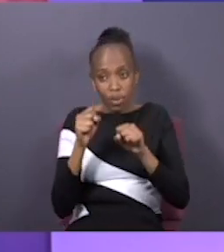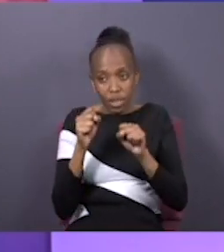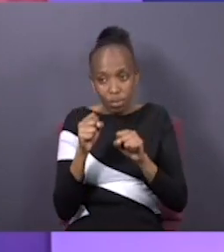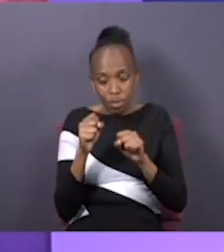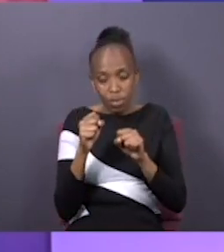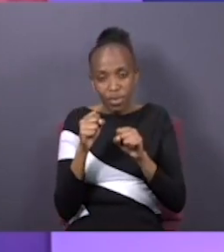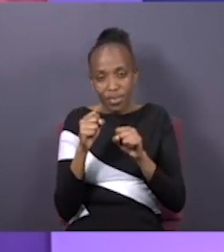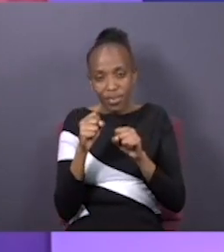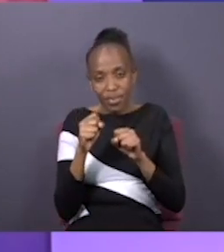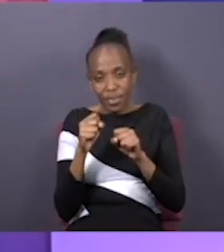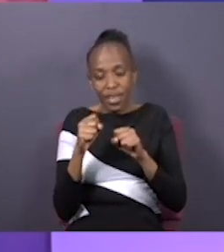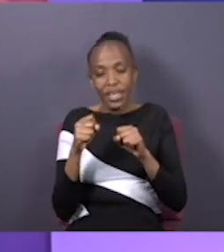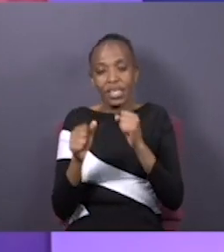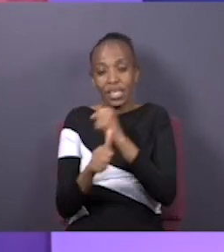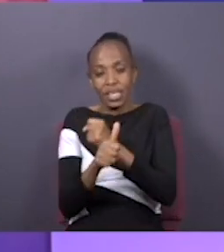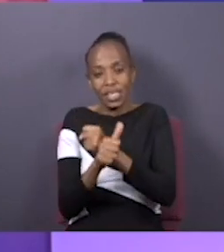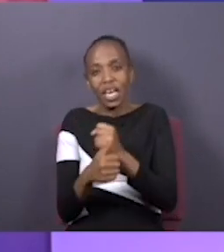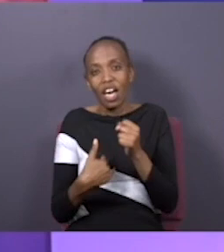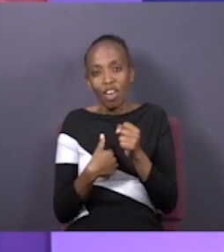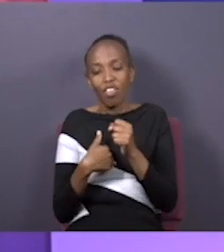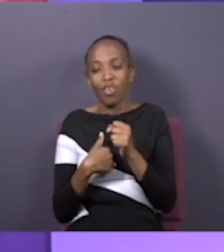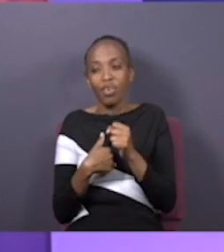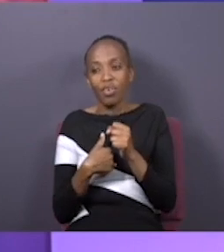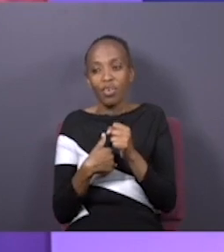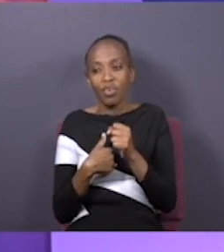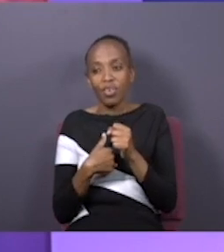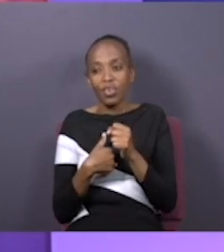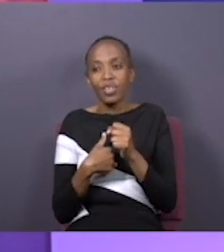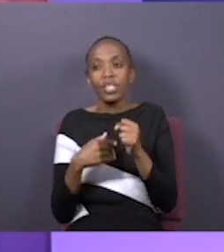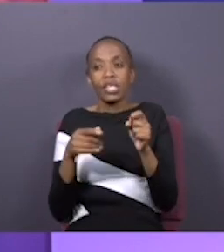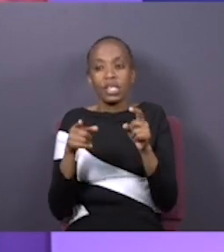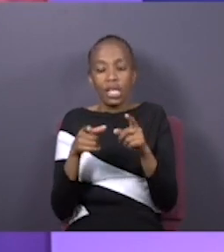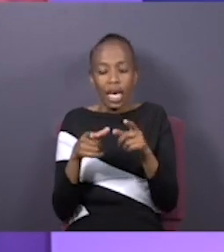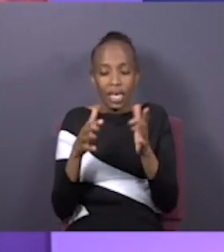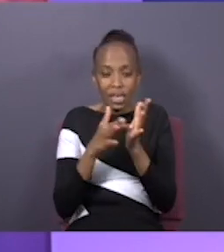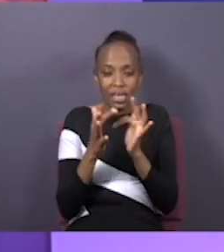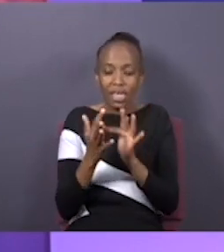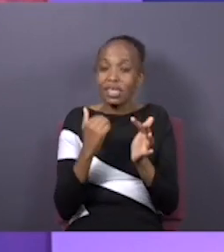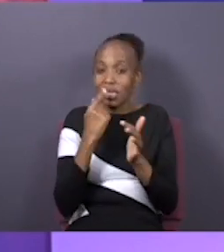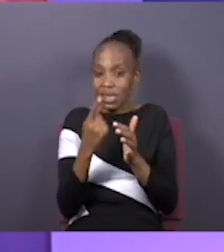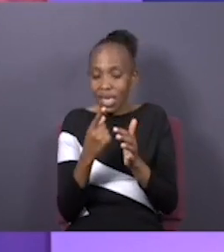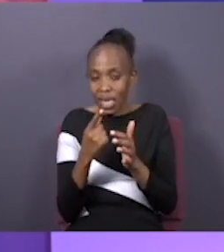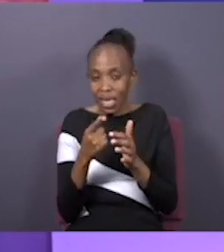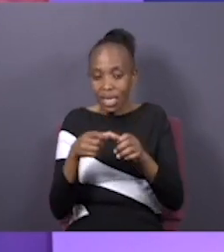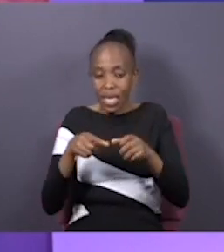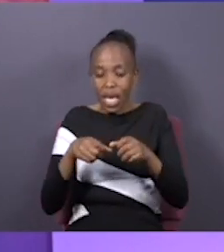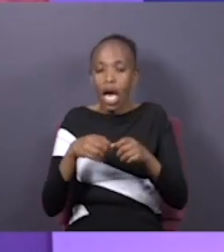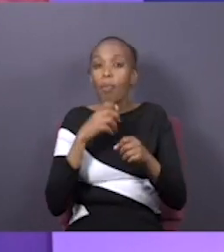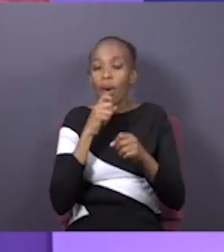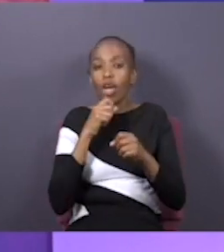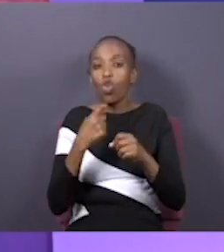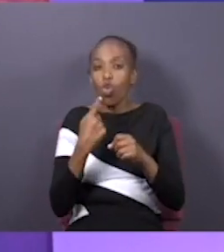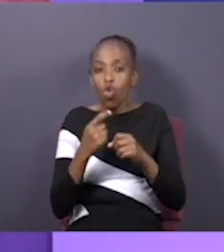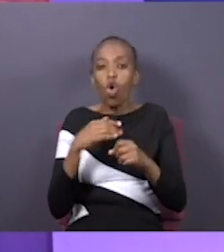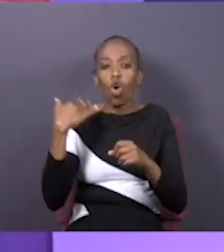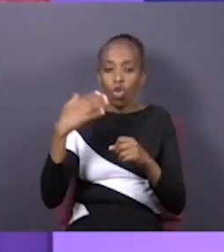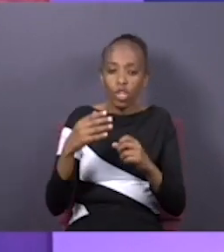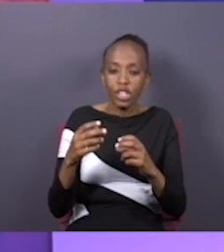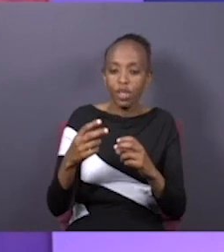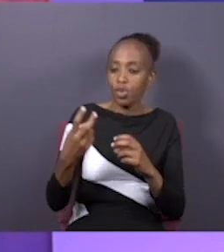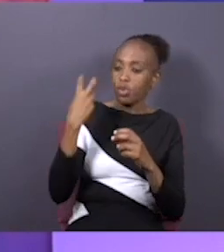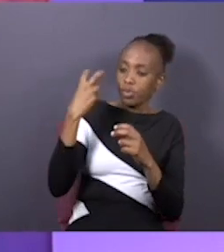get into a danger. A plowman, Jesus said, that puts his hand to the plow and keeps on looking